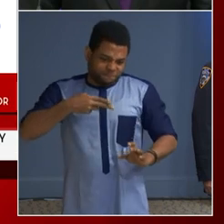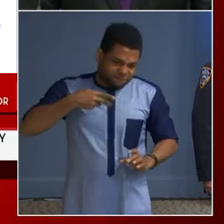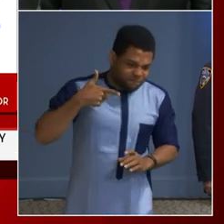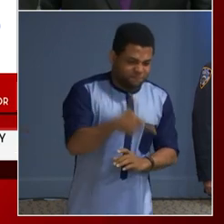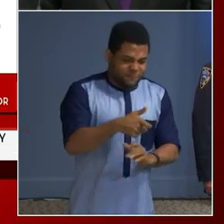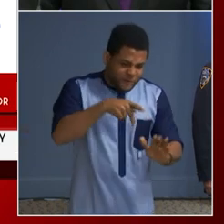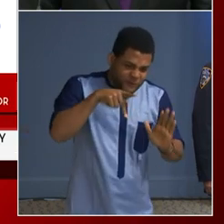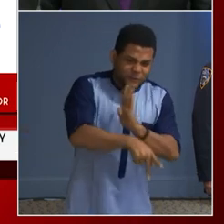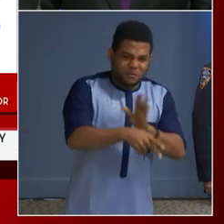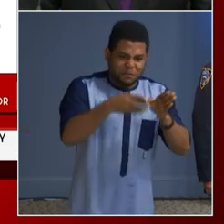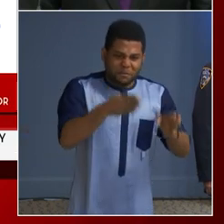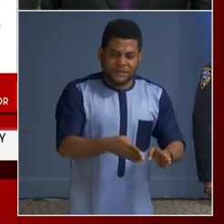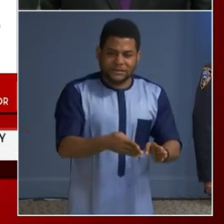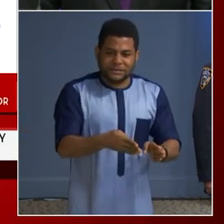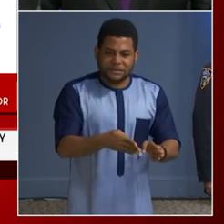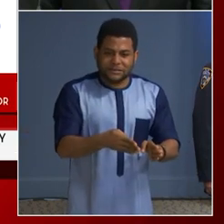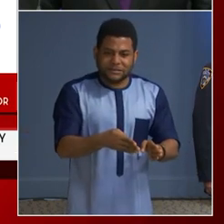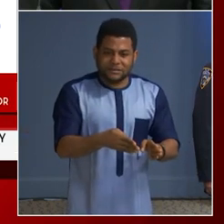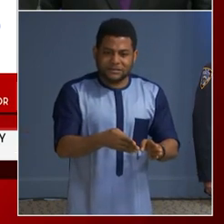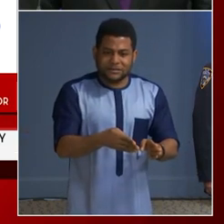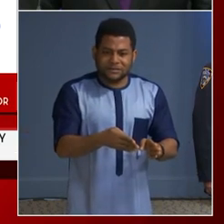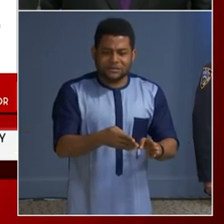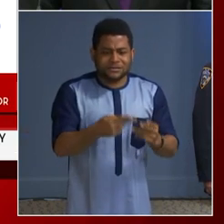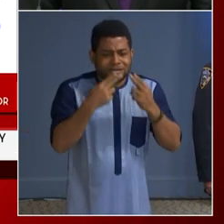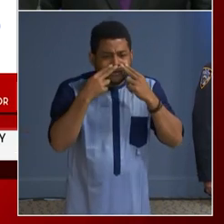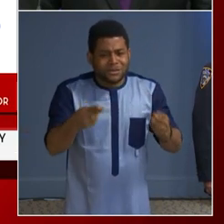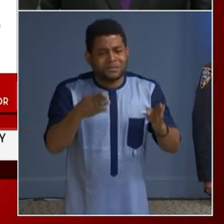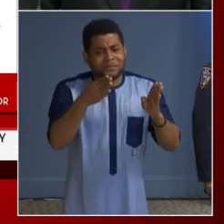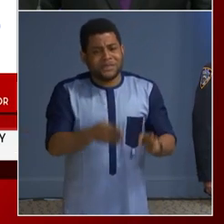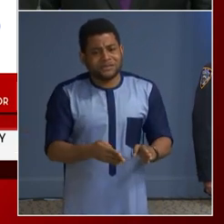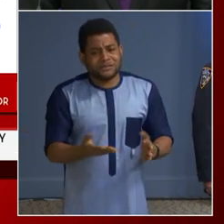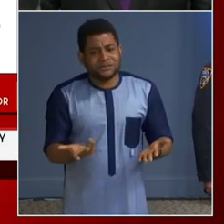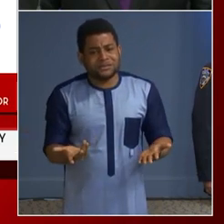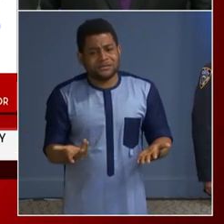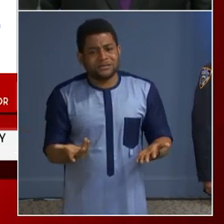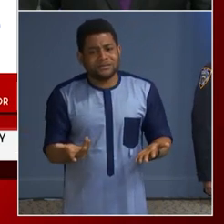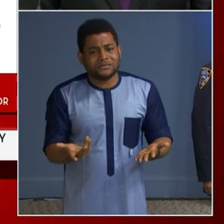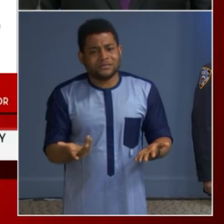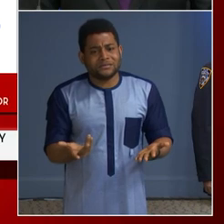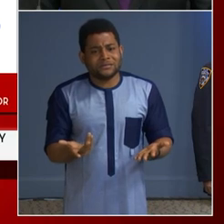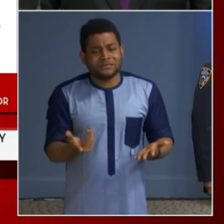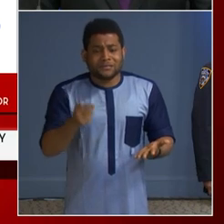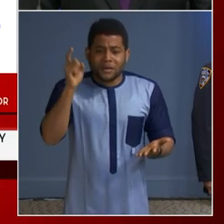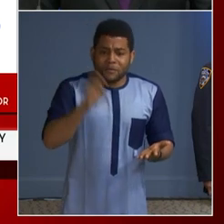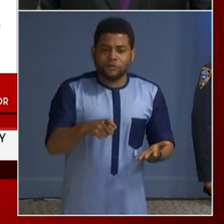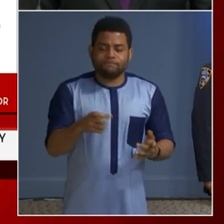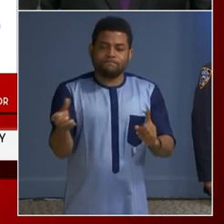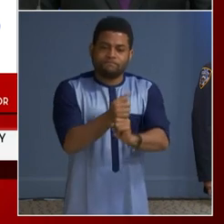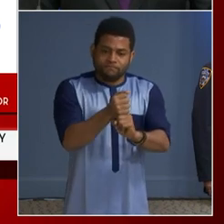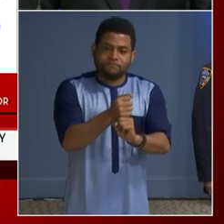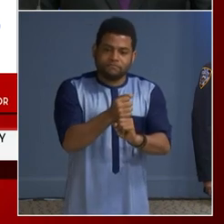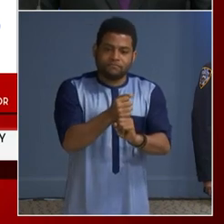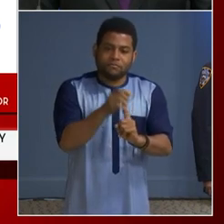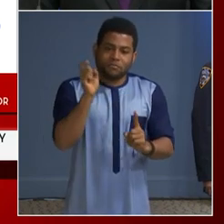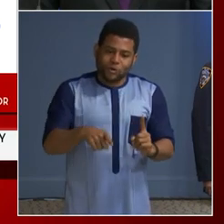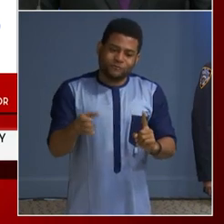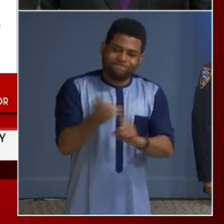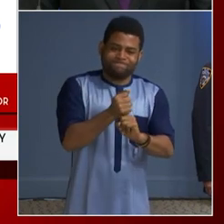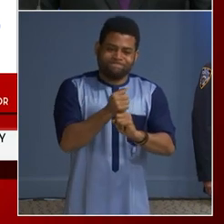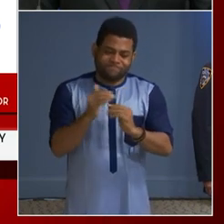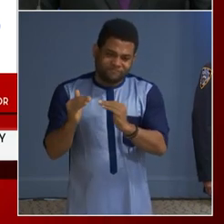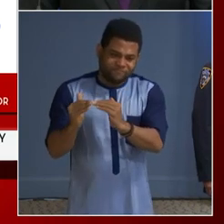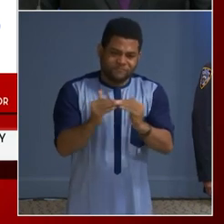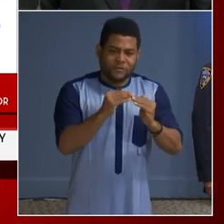innocent person. He must be brought to justice. We will bring him to justice. And if